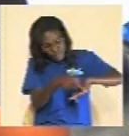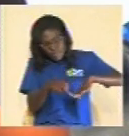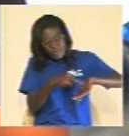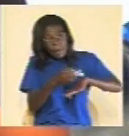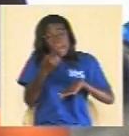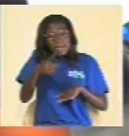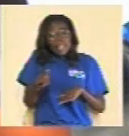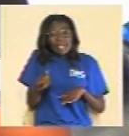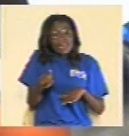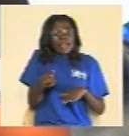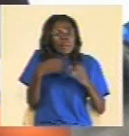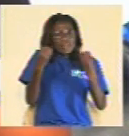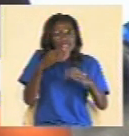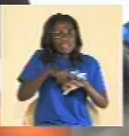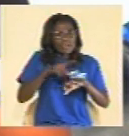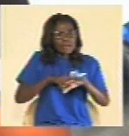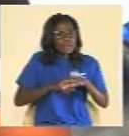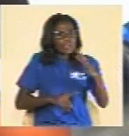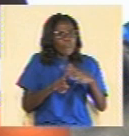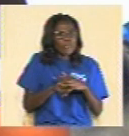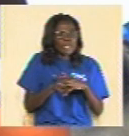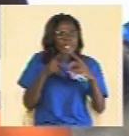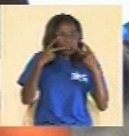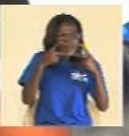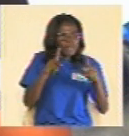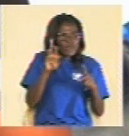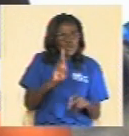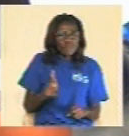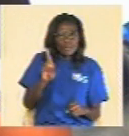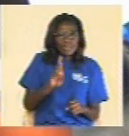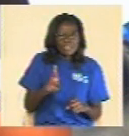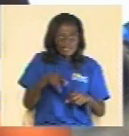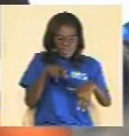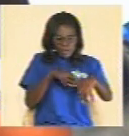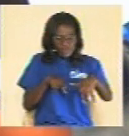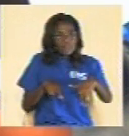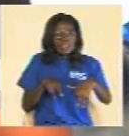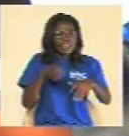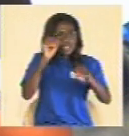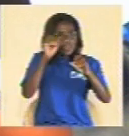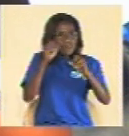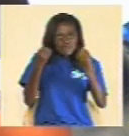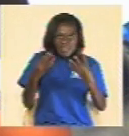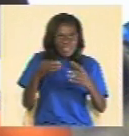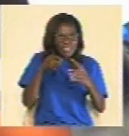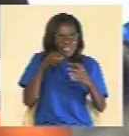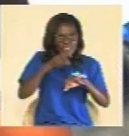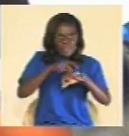but mostly in Kavango region and Zambezi region, Comas,